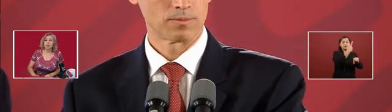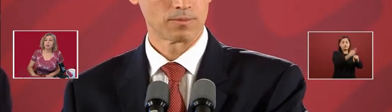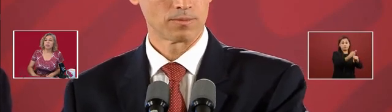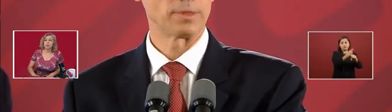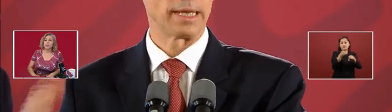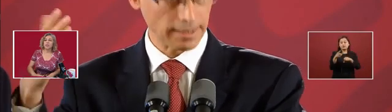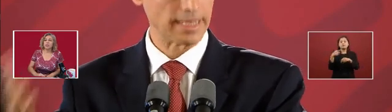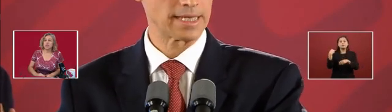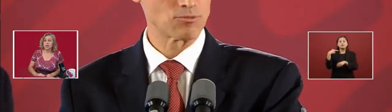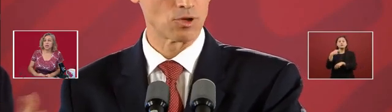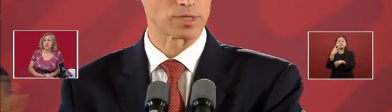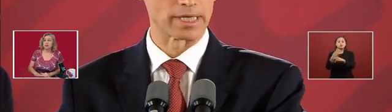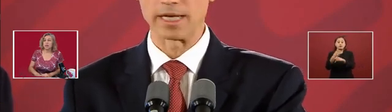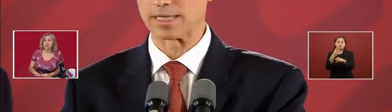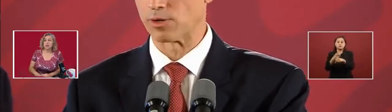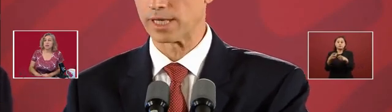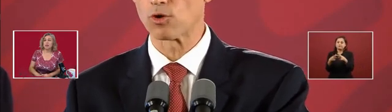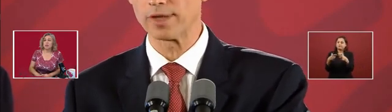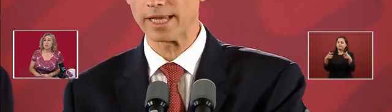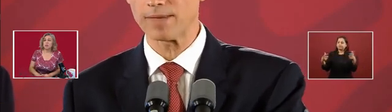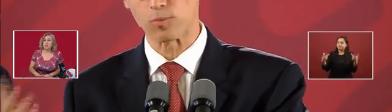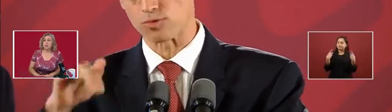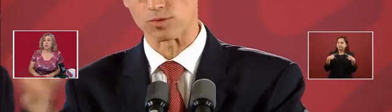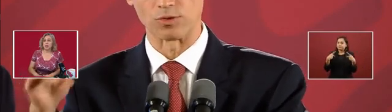mean that the